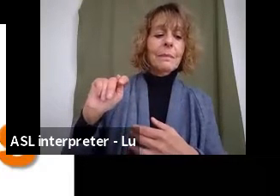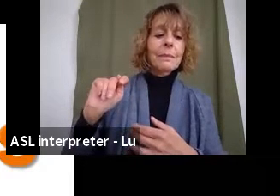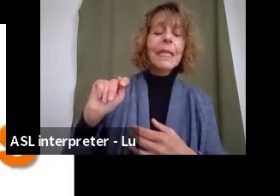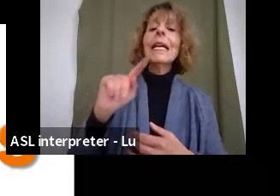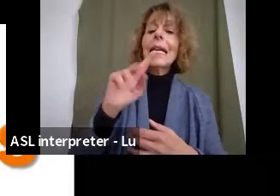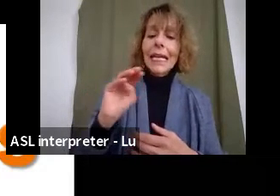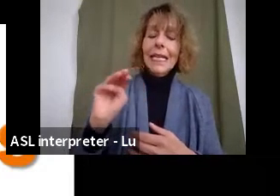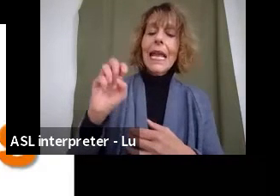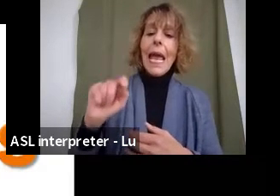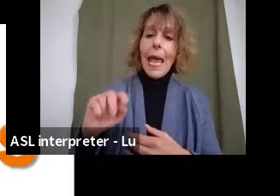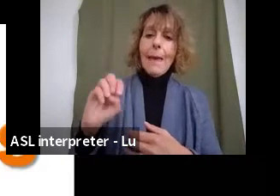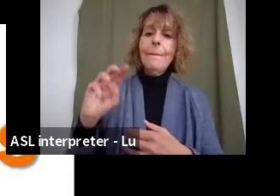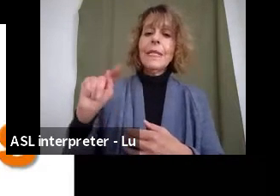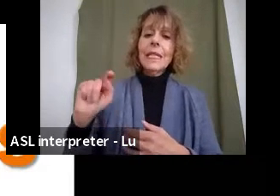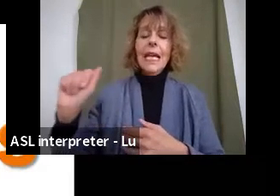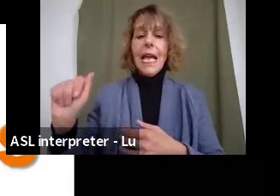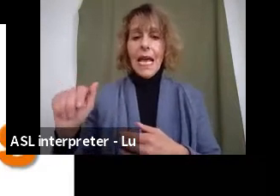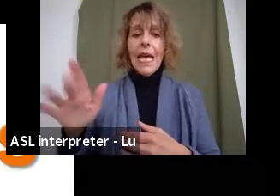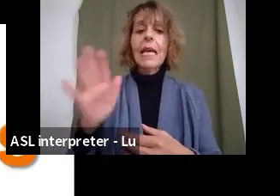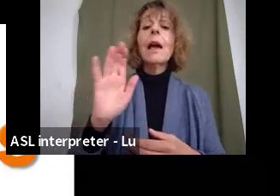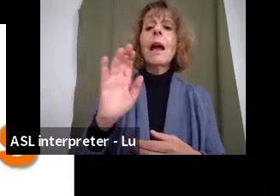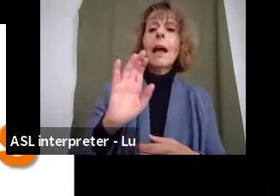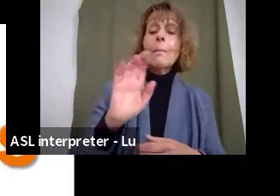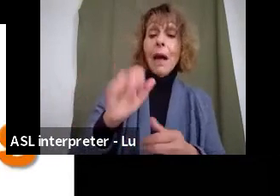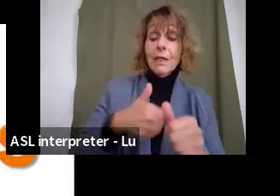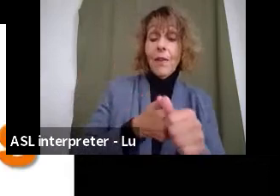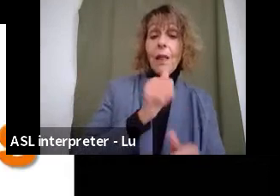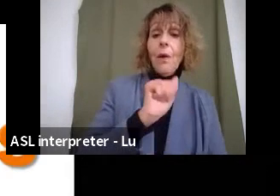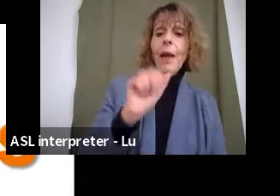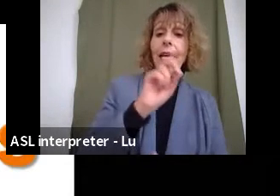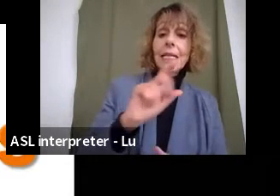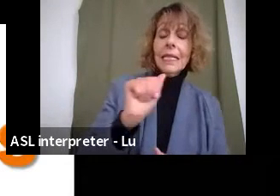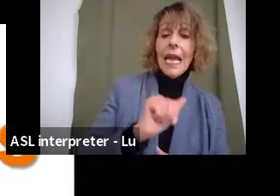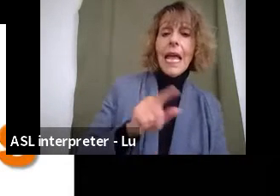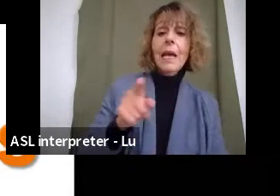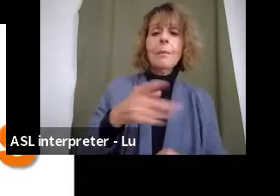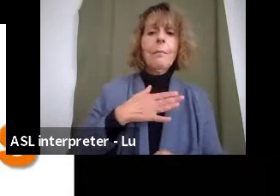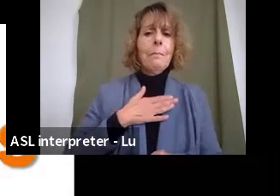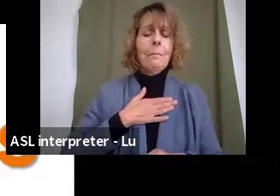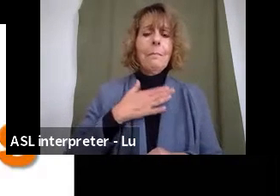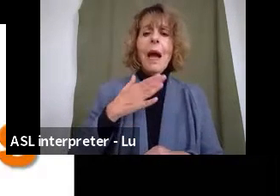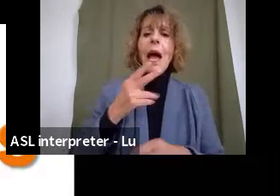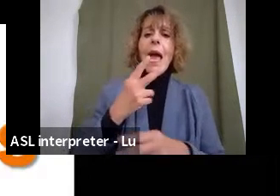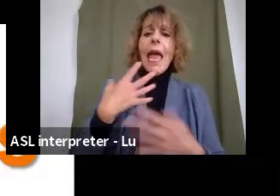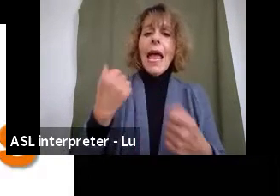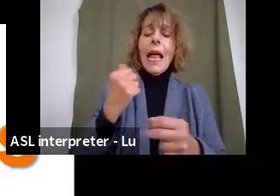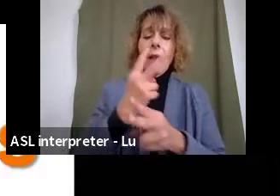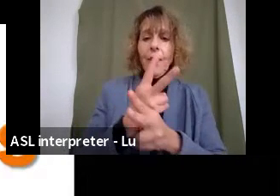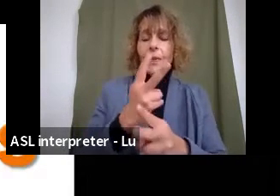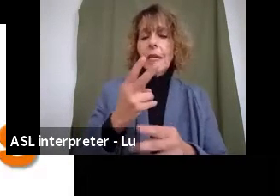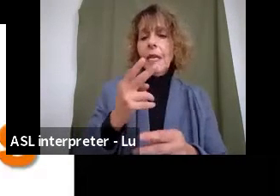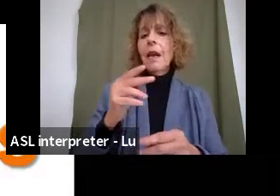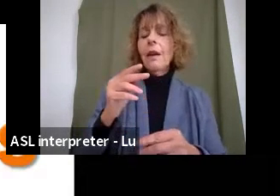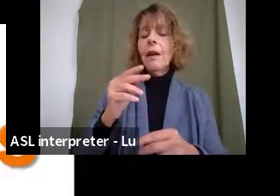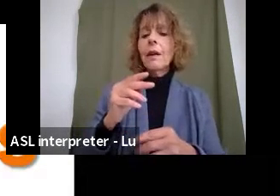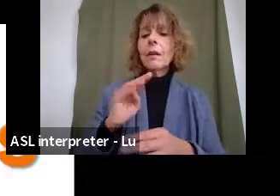come in without wearing masks. Are we able to deny seeing them in these instances when our attempts to accommodate them have been refused